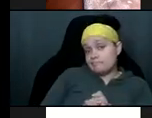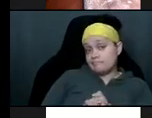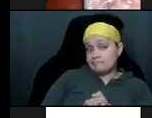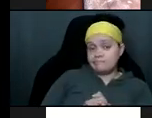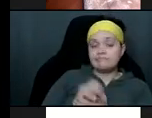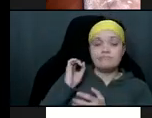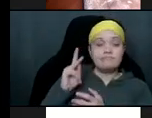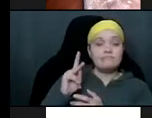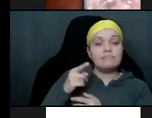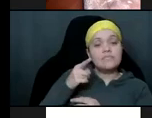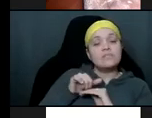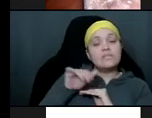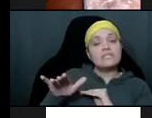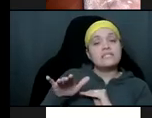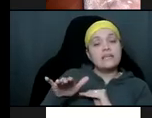Okay, so they set off in